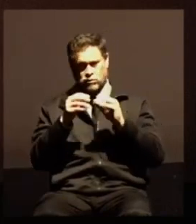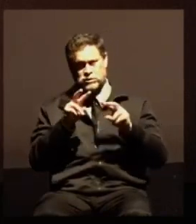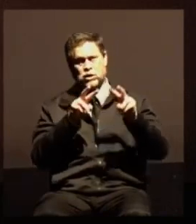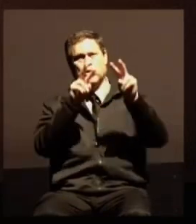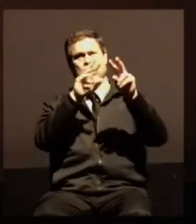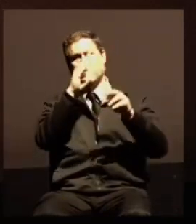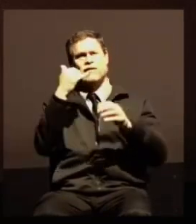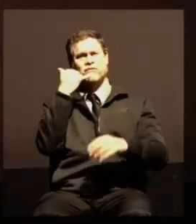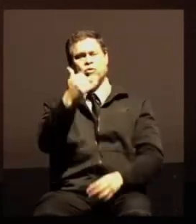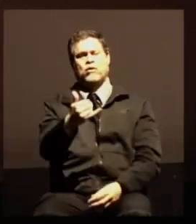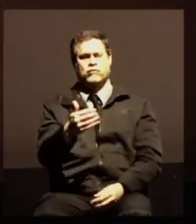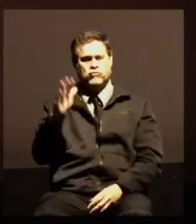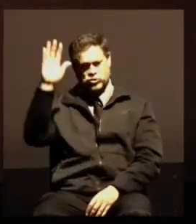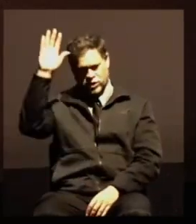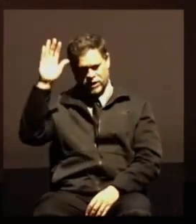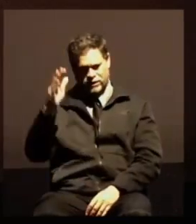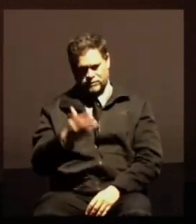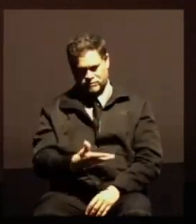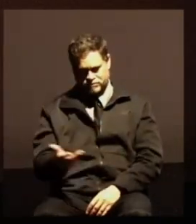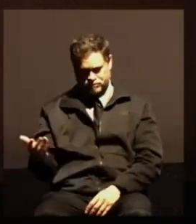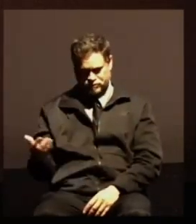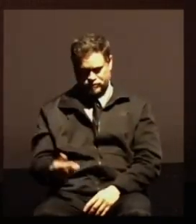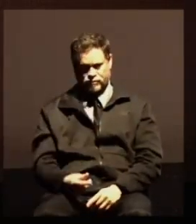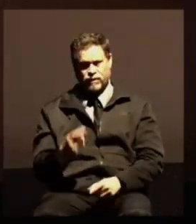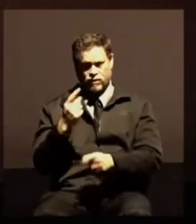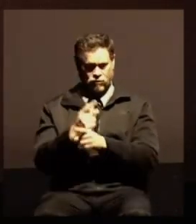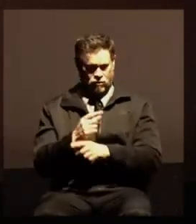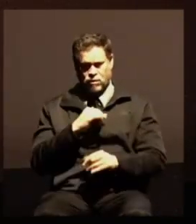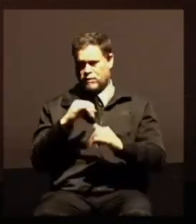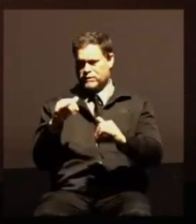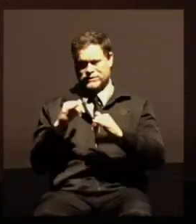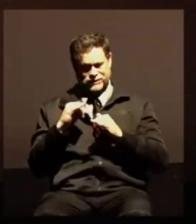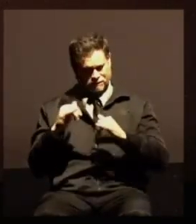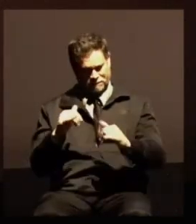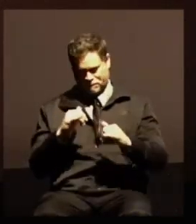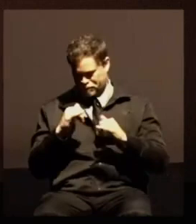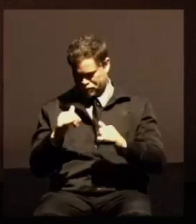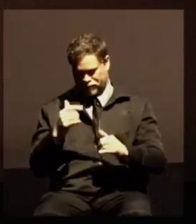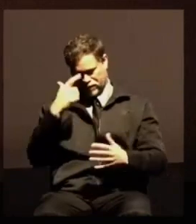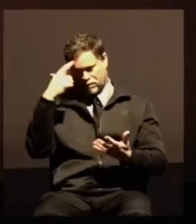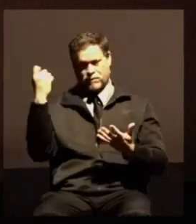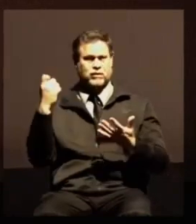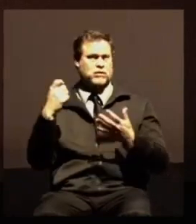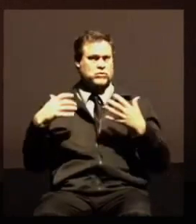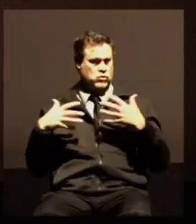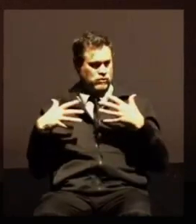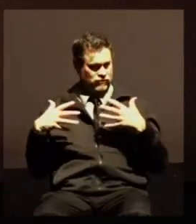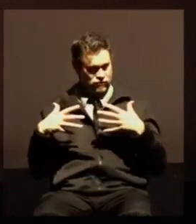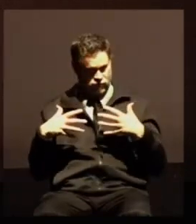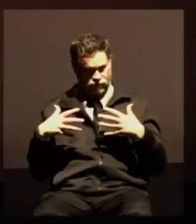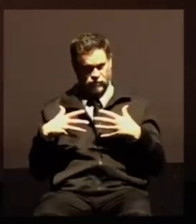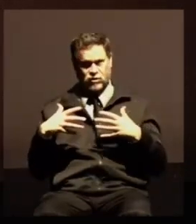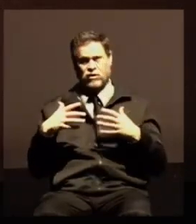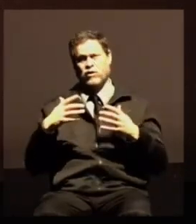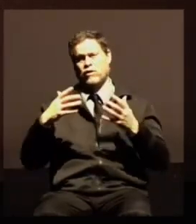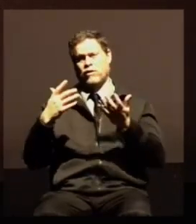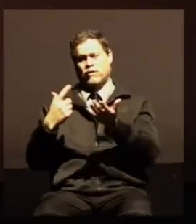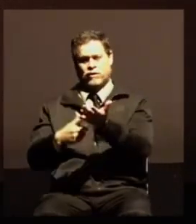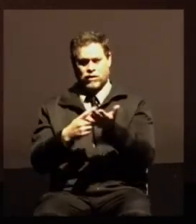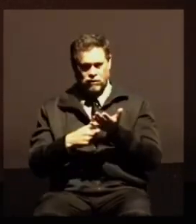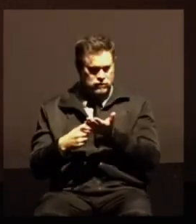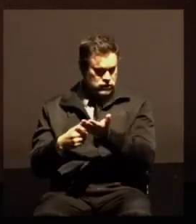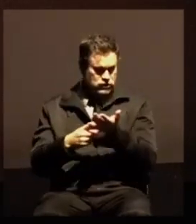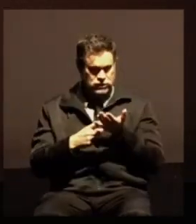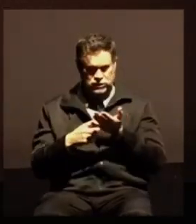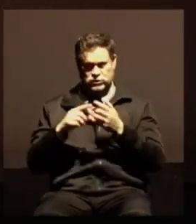up to but never called them? Raise your hand. Right, yeah, I've been that same guy, okay? And is it because, what, are you afraid of the awkward conversation? You don't know